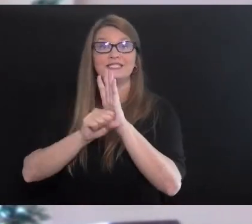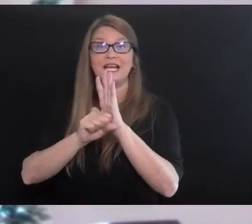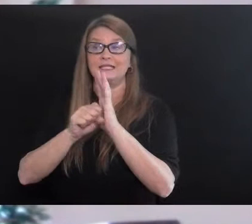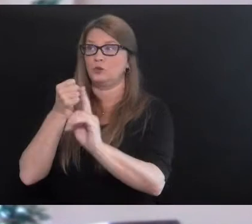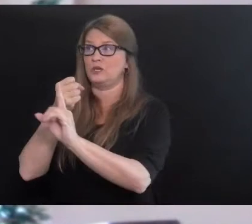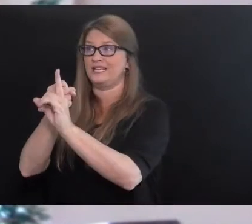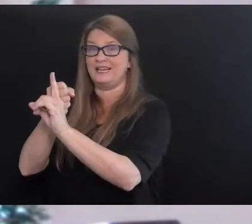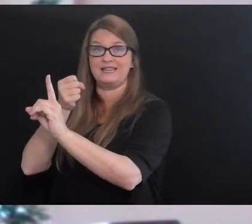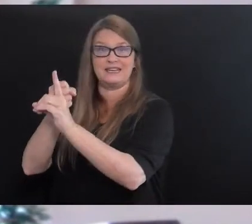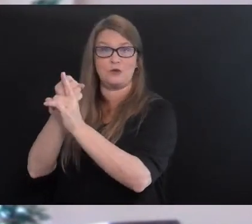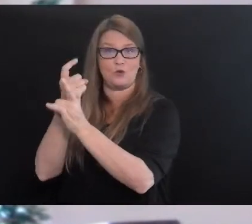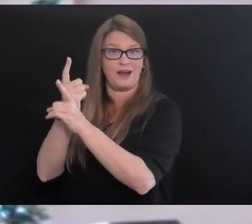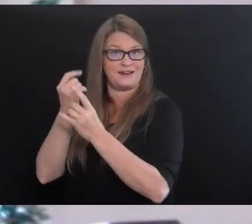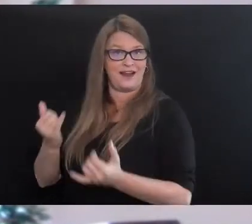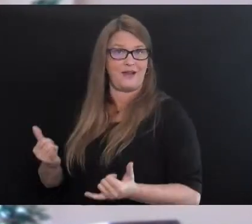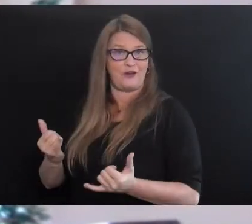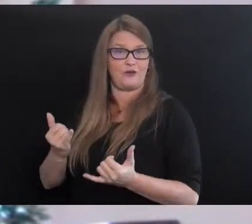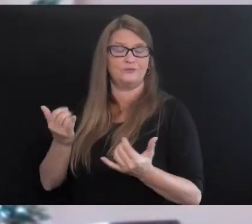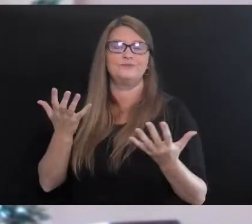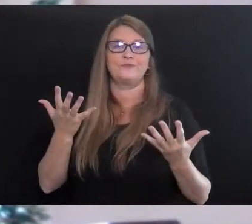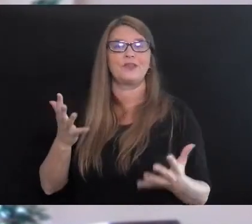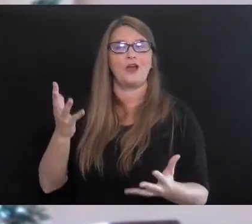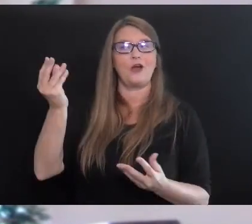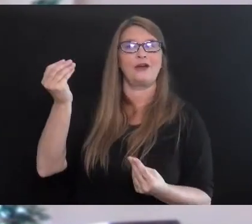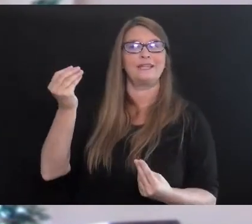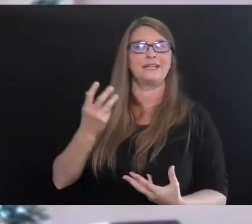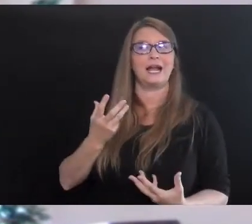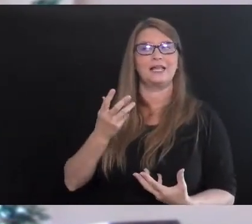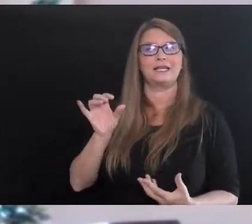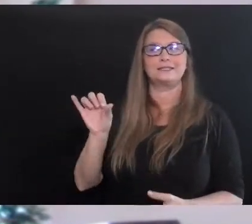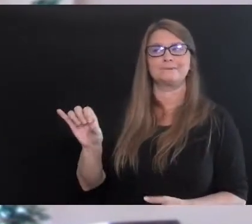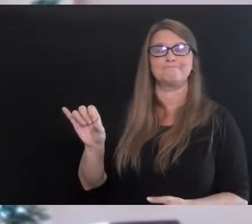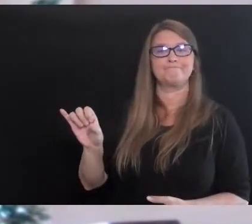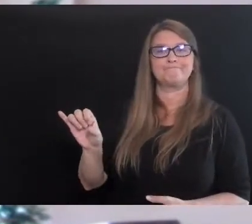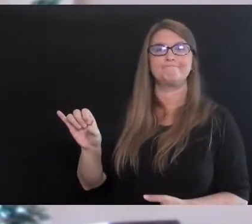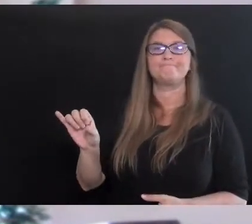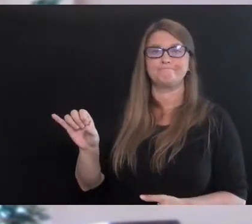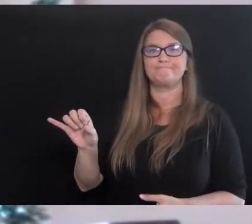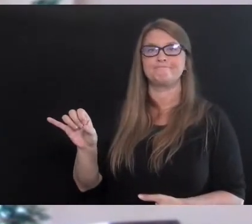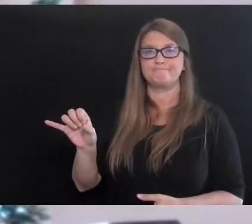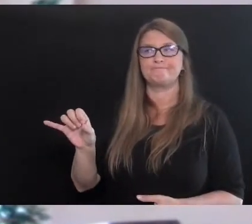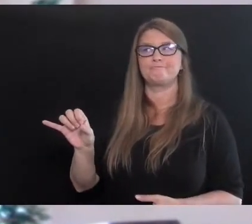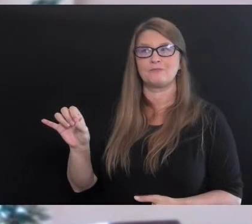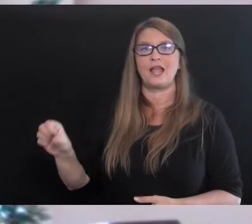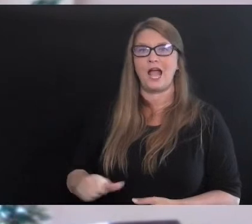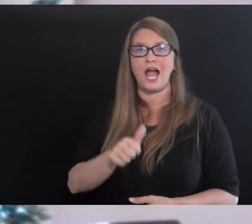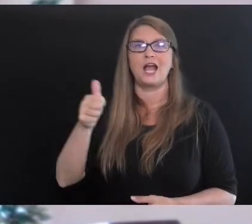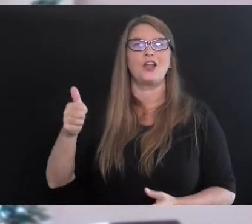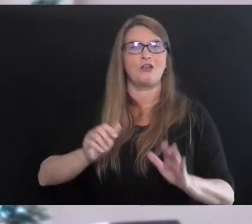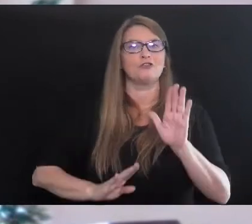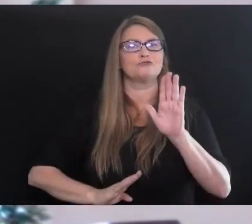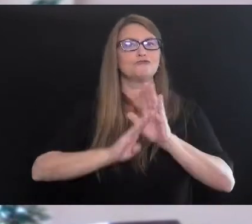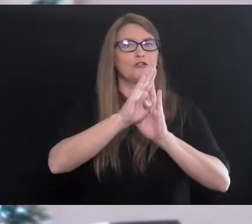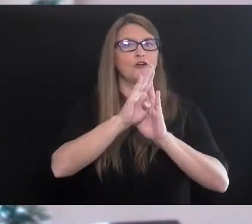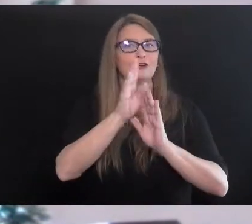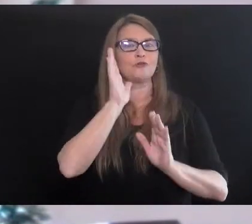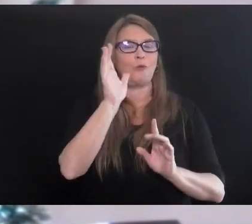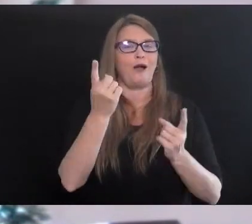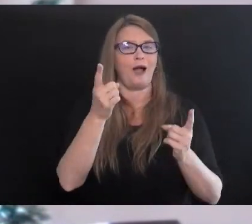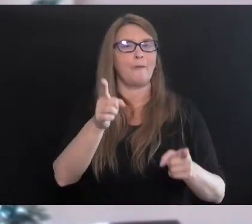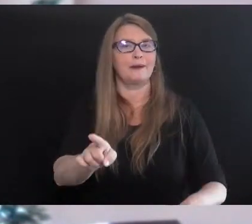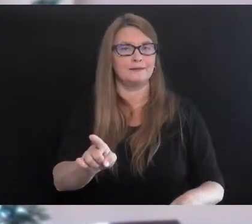are telling us that we are looking at right in the face of another surge here in West